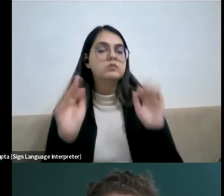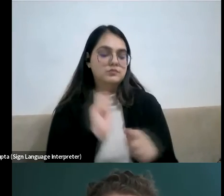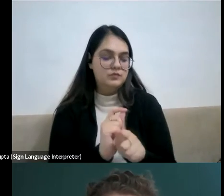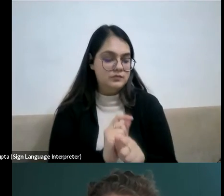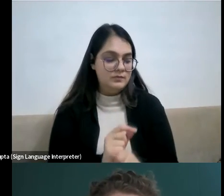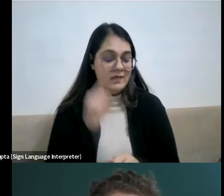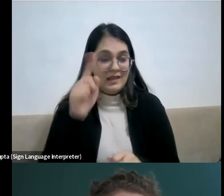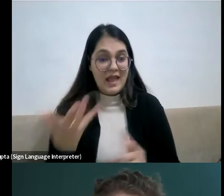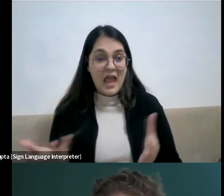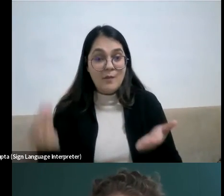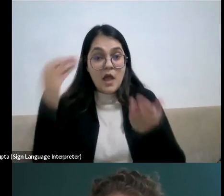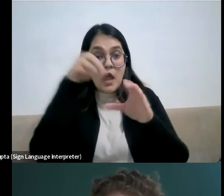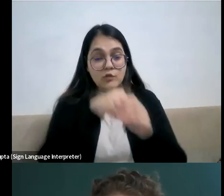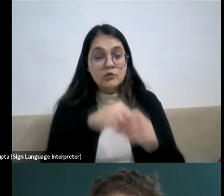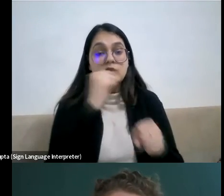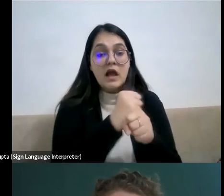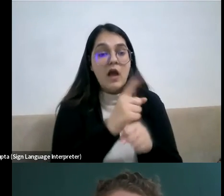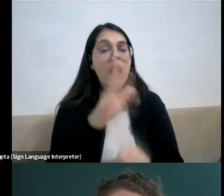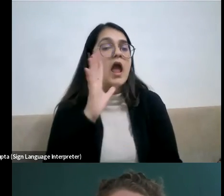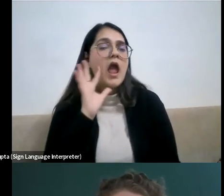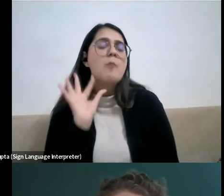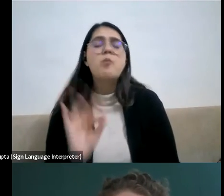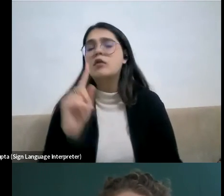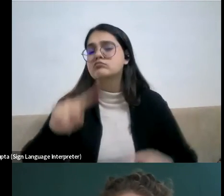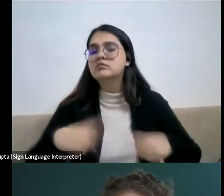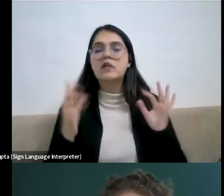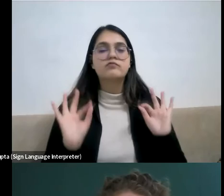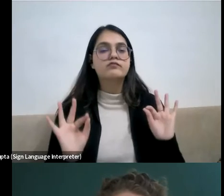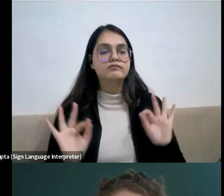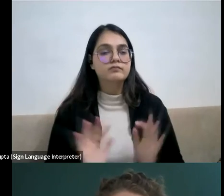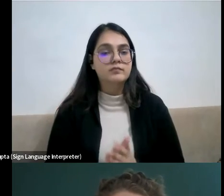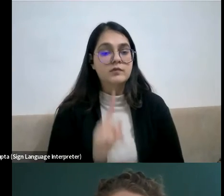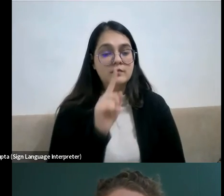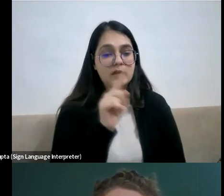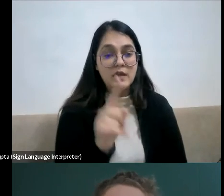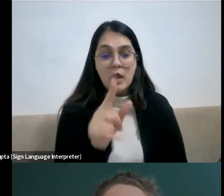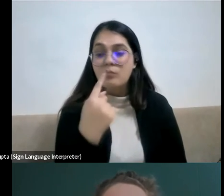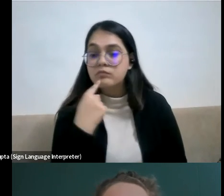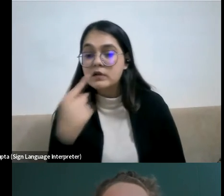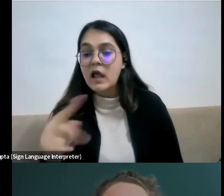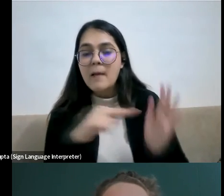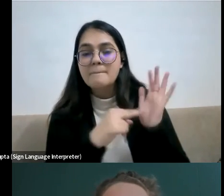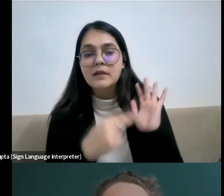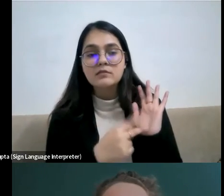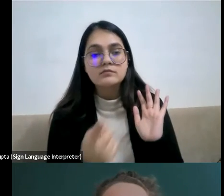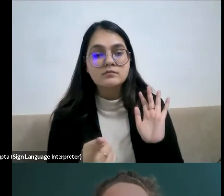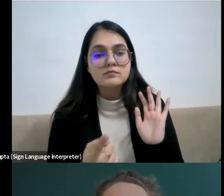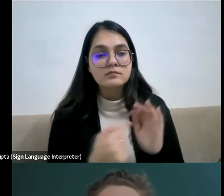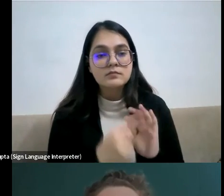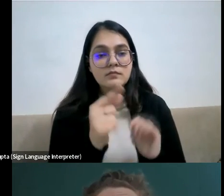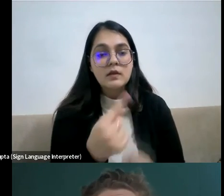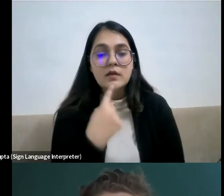inclusive governance is important in and of itself because of both what it indicates and because of what it